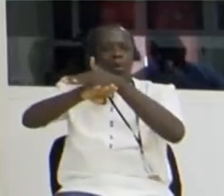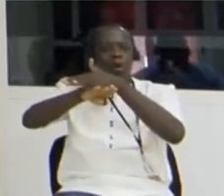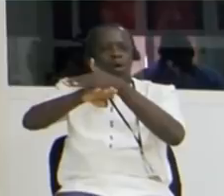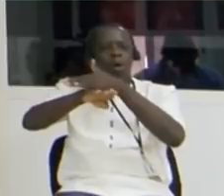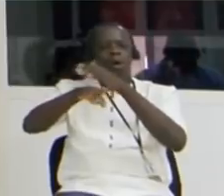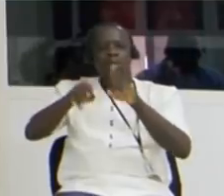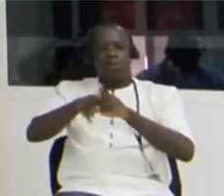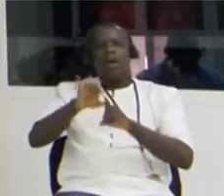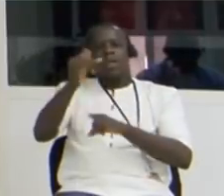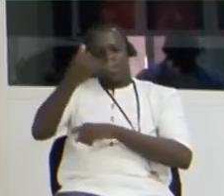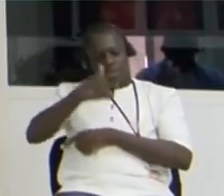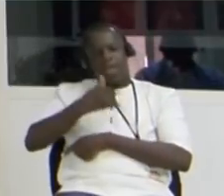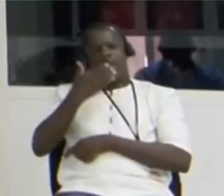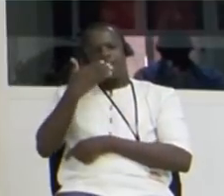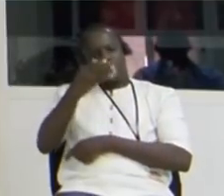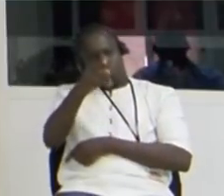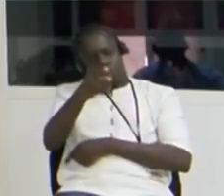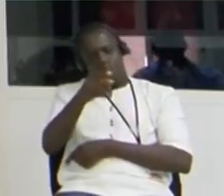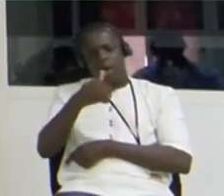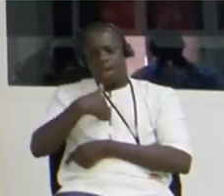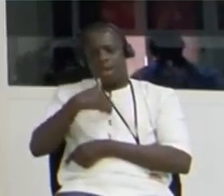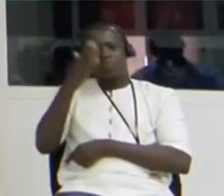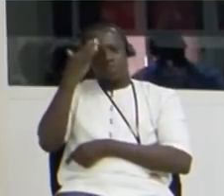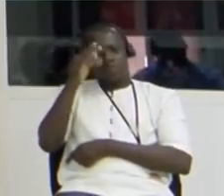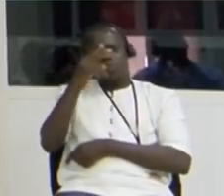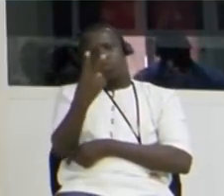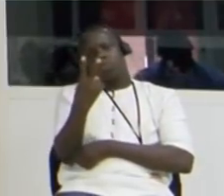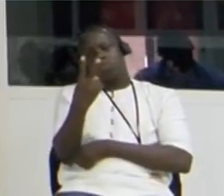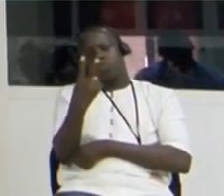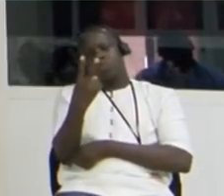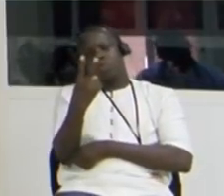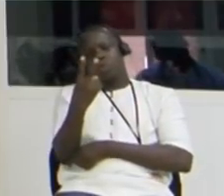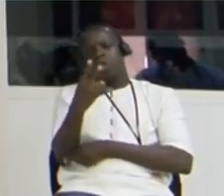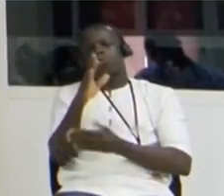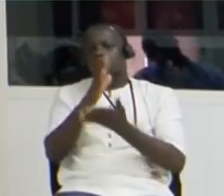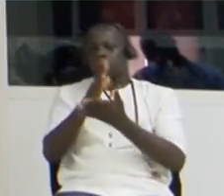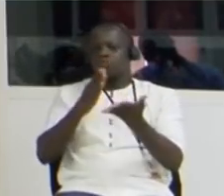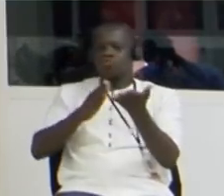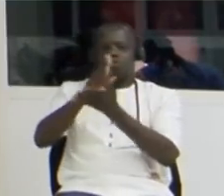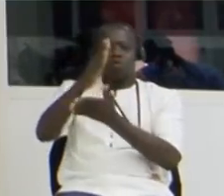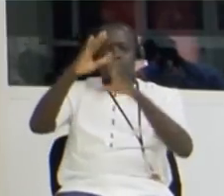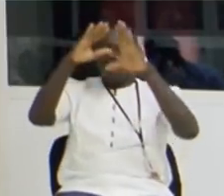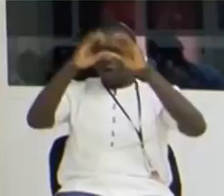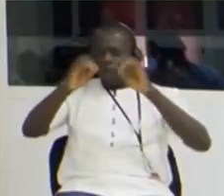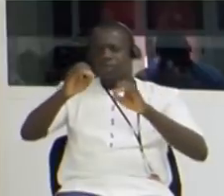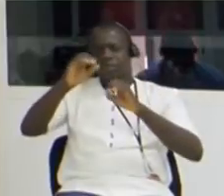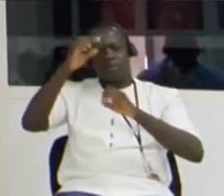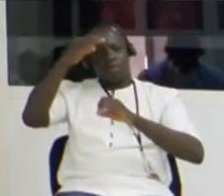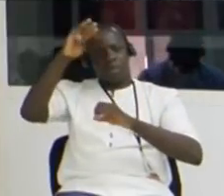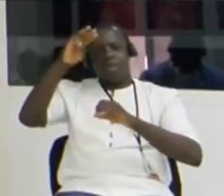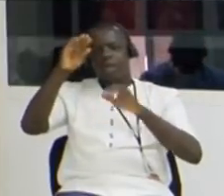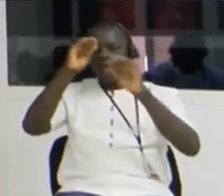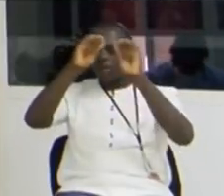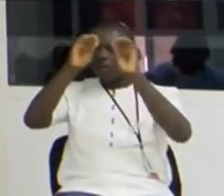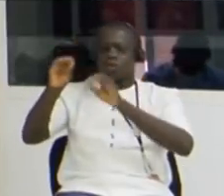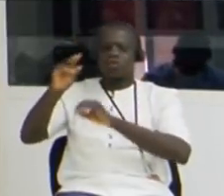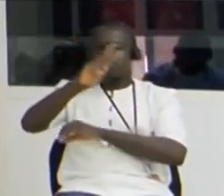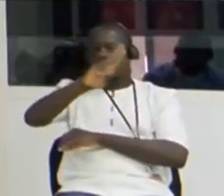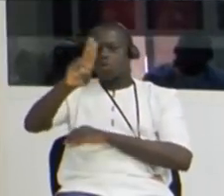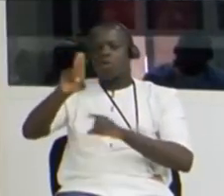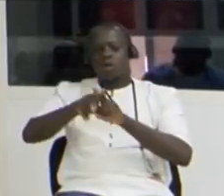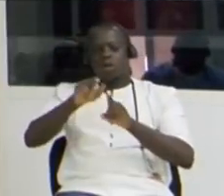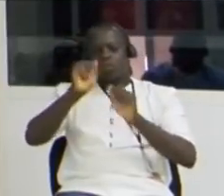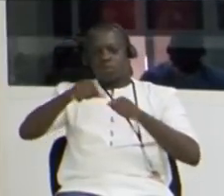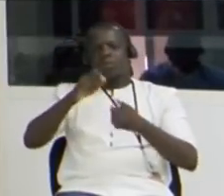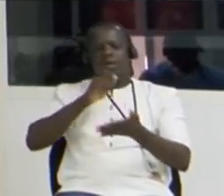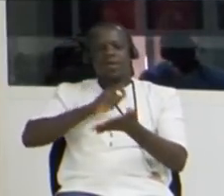told you I know two of them, but it was not through our office. Can you please write those